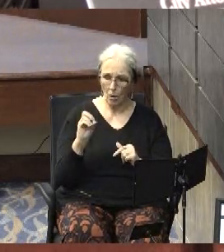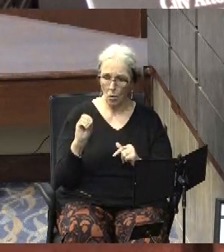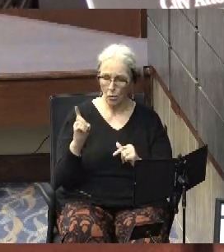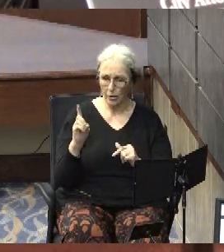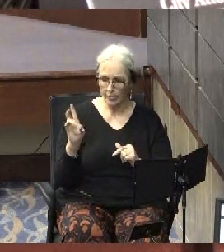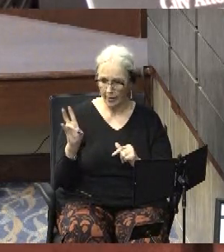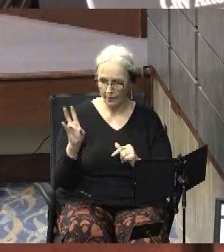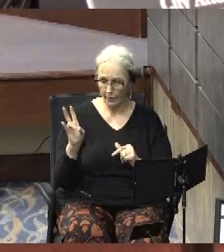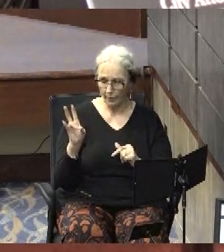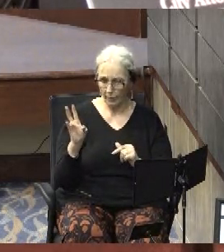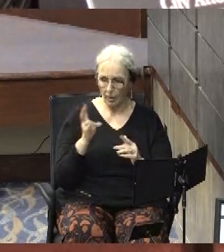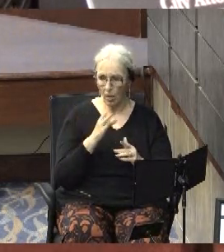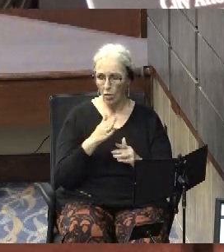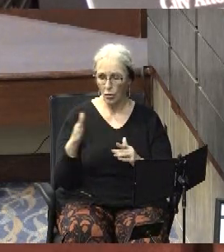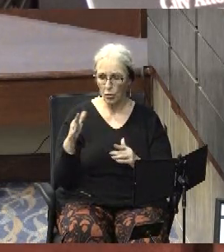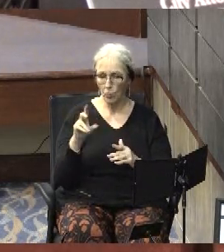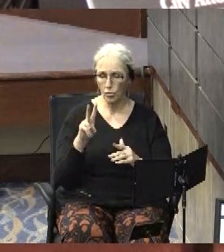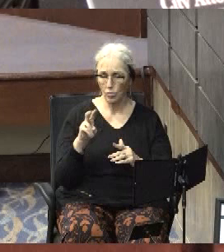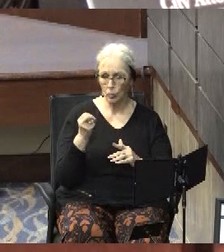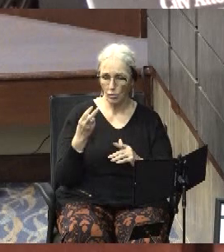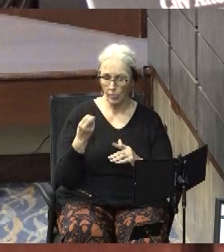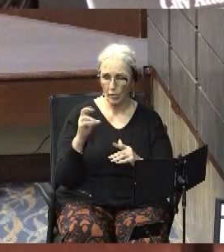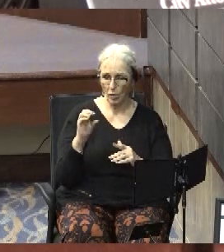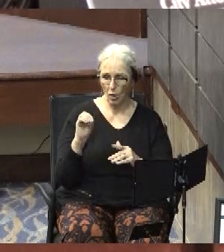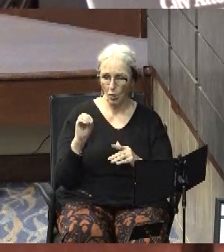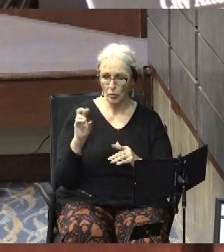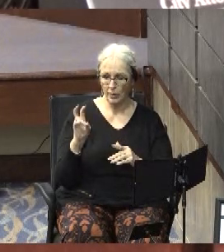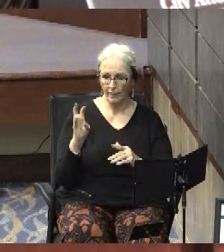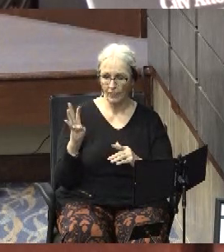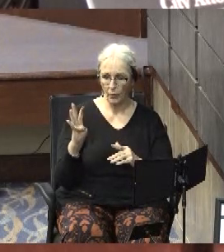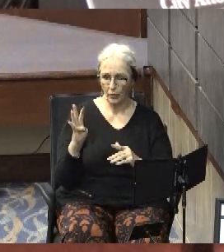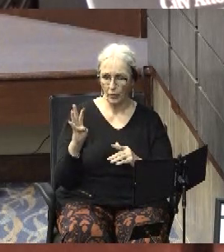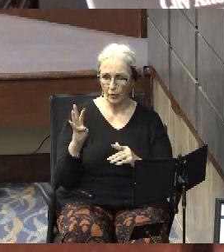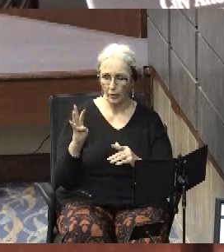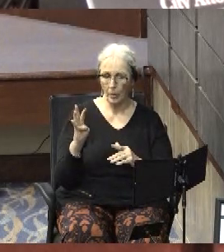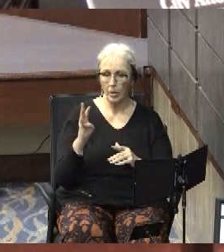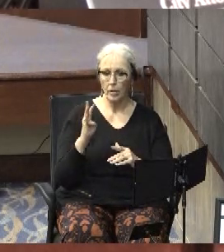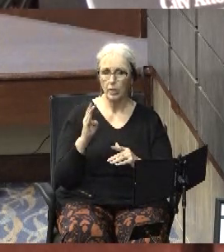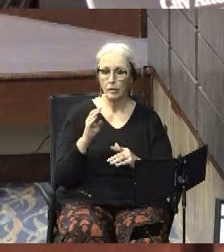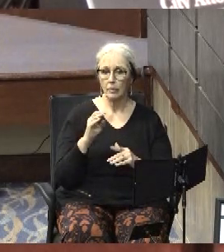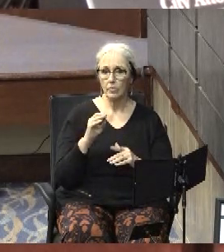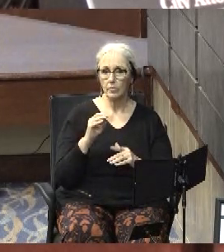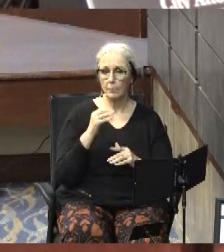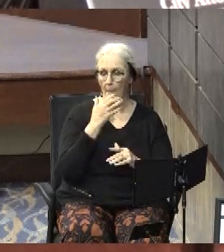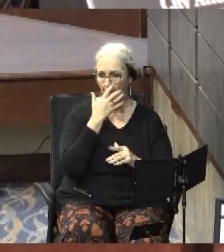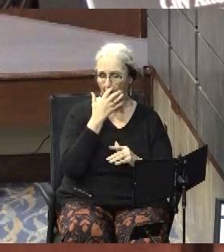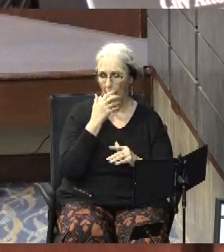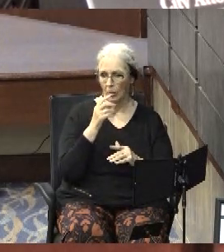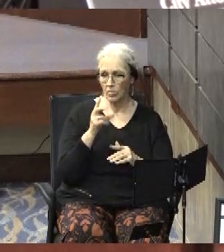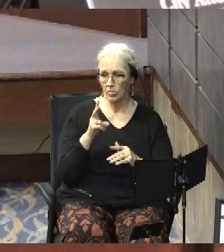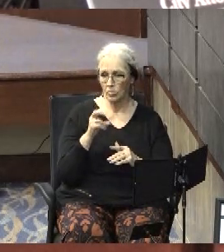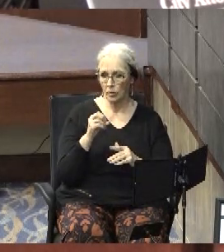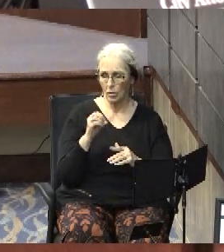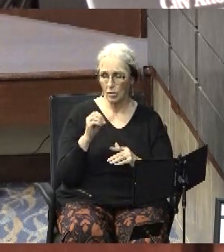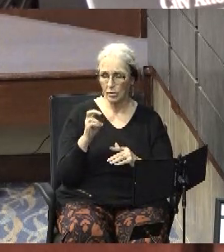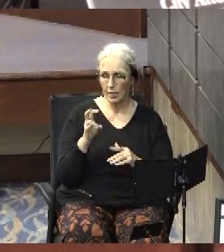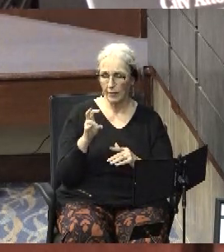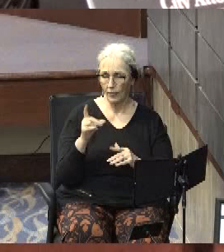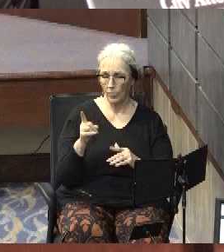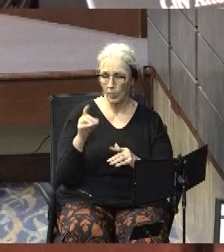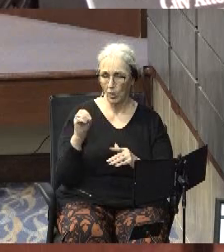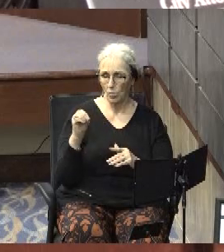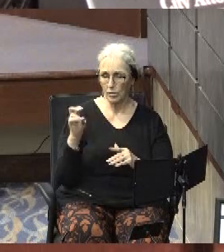212.017 through 212.074, I think I misstated, Sections 212.071 through